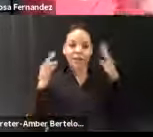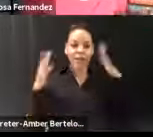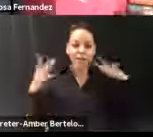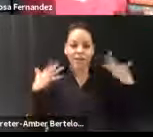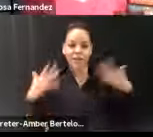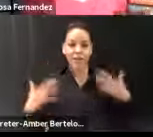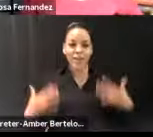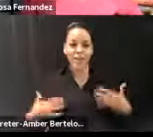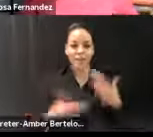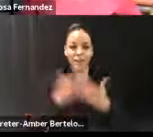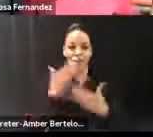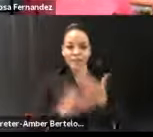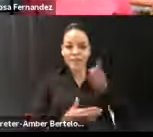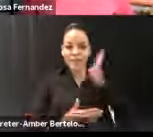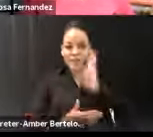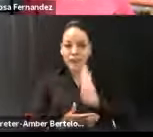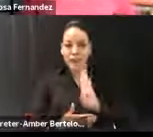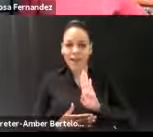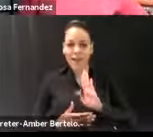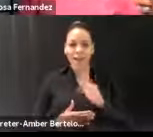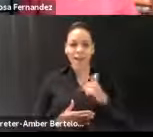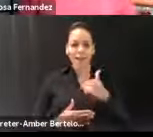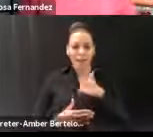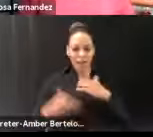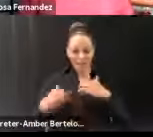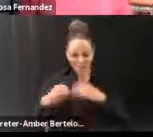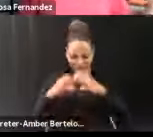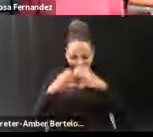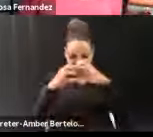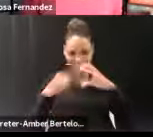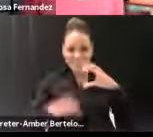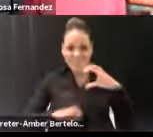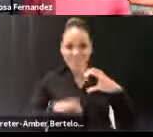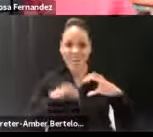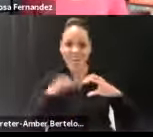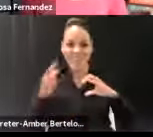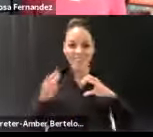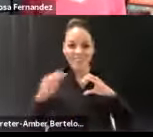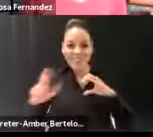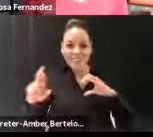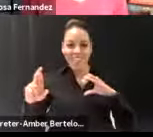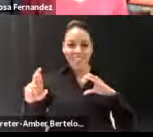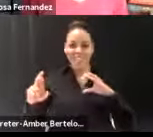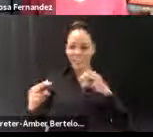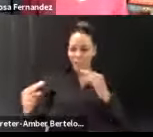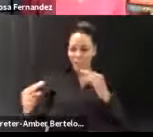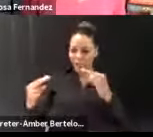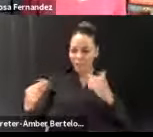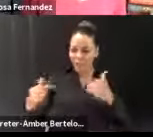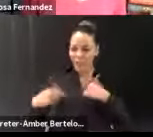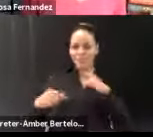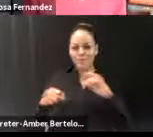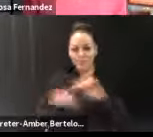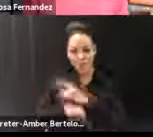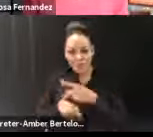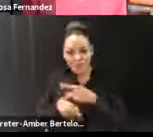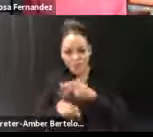mis manos morenas. Mira mi corazón que se llena de orgullo y dime que no soy